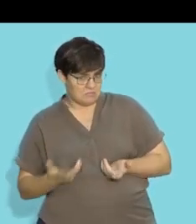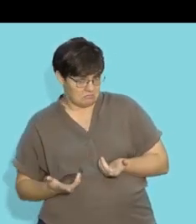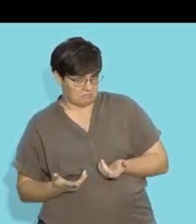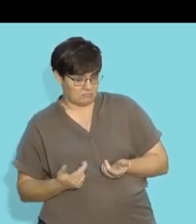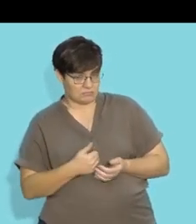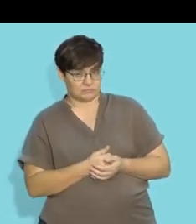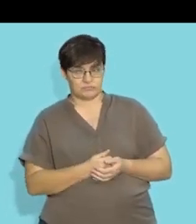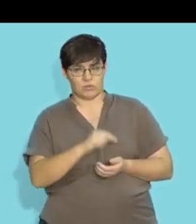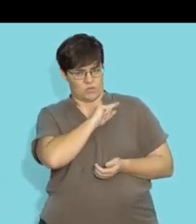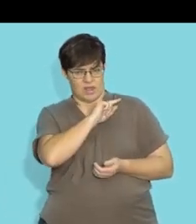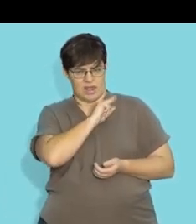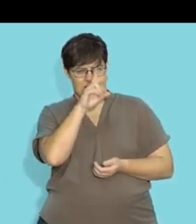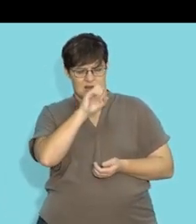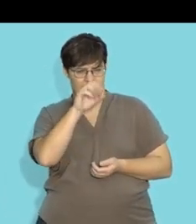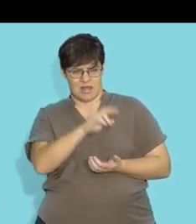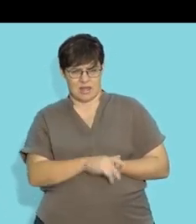Linear. Why linear?